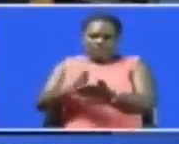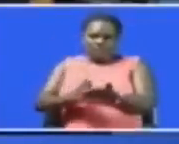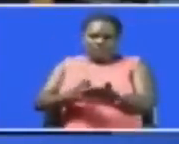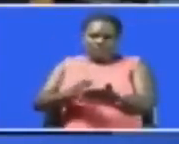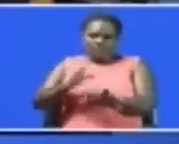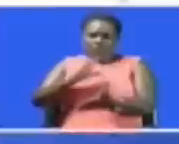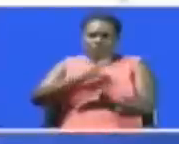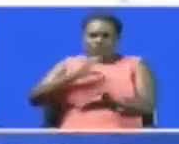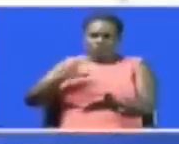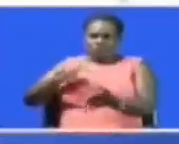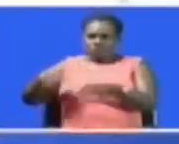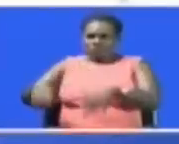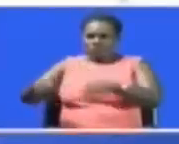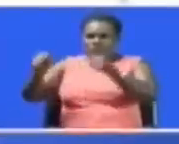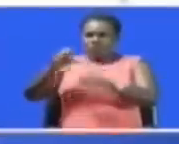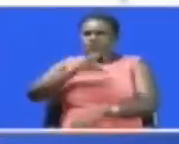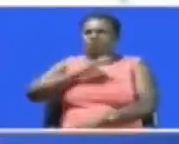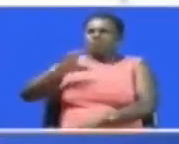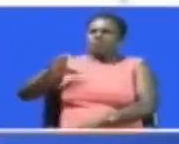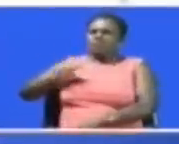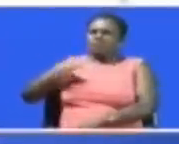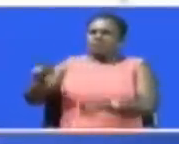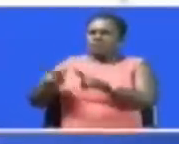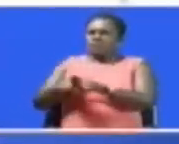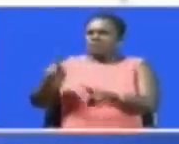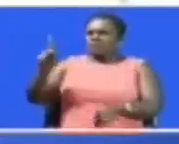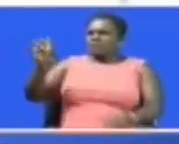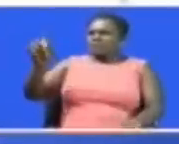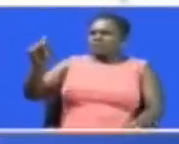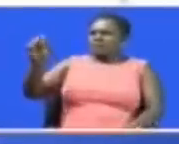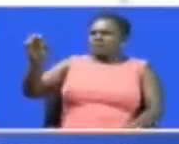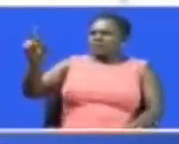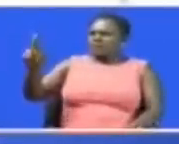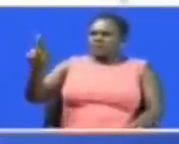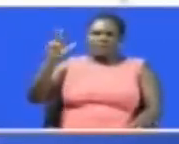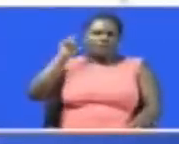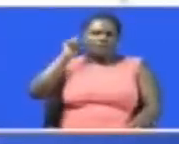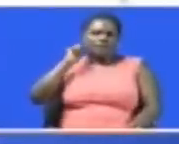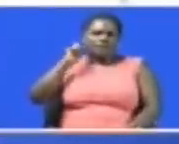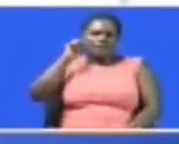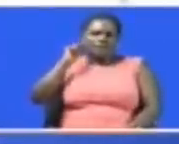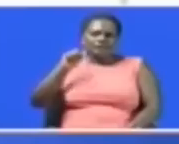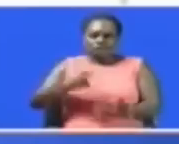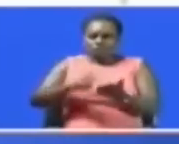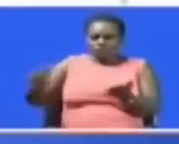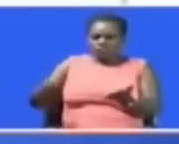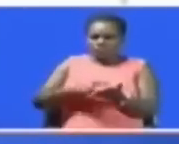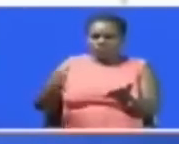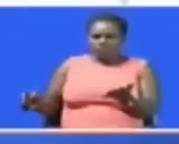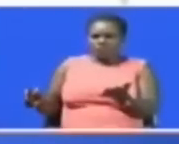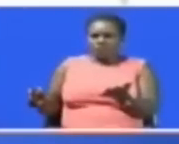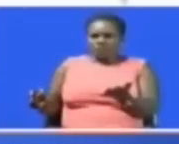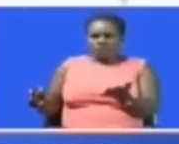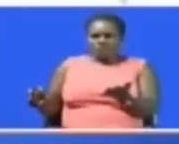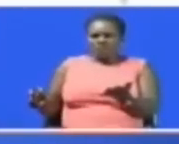in committees from Jubilee chairing those committees, like a tear from Nandi, you know? Who were de-whipped,